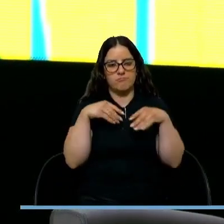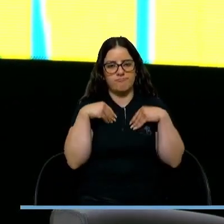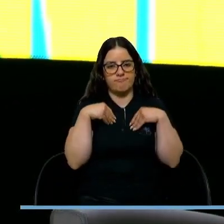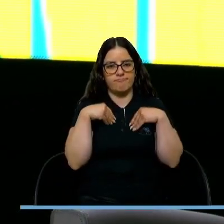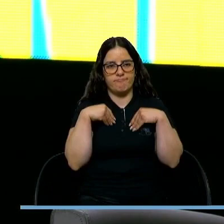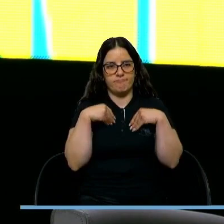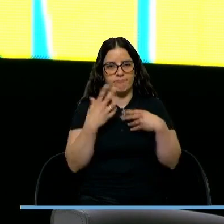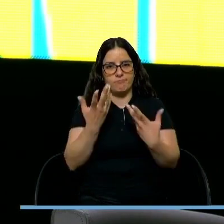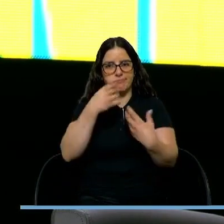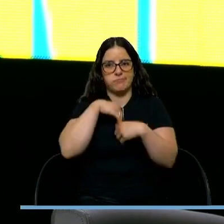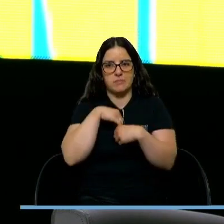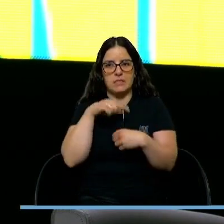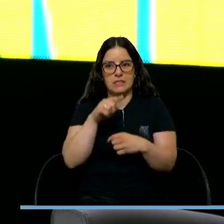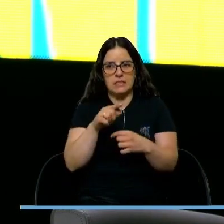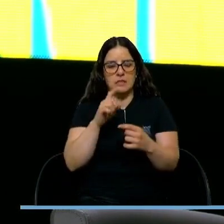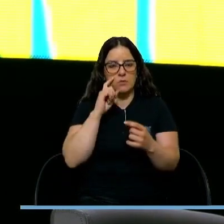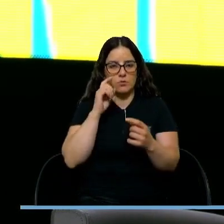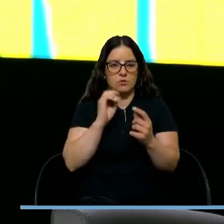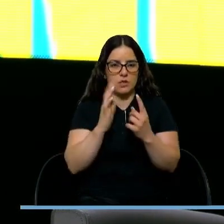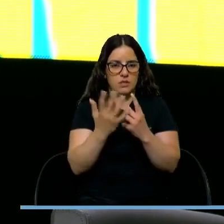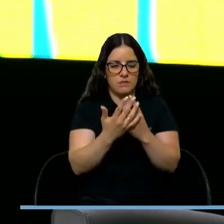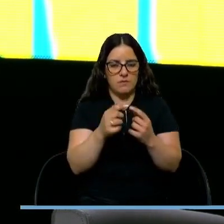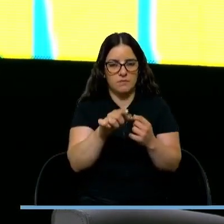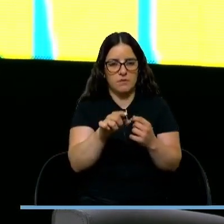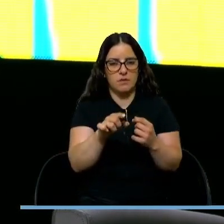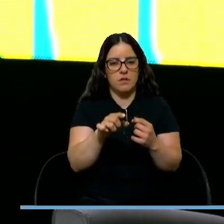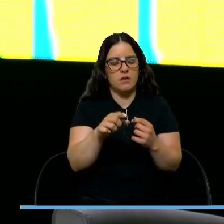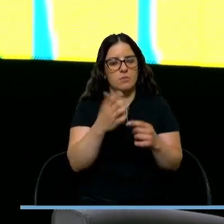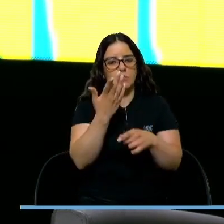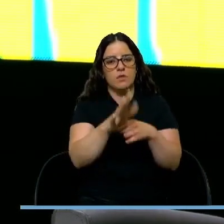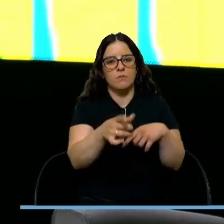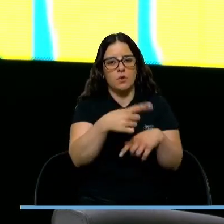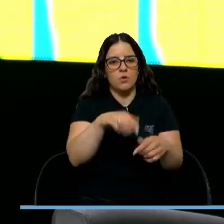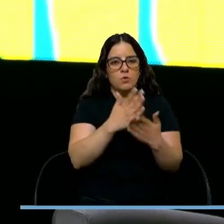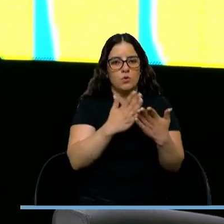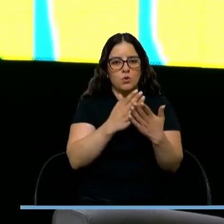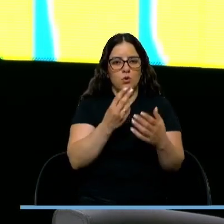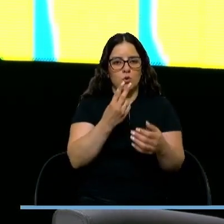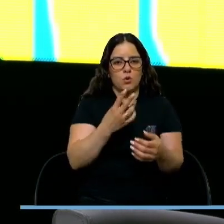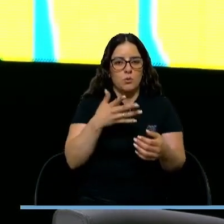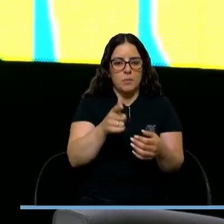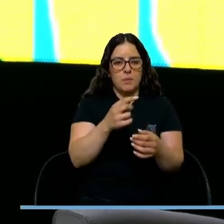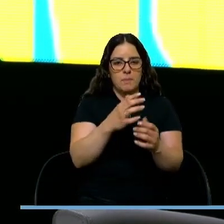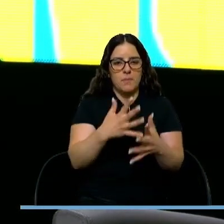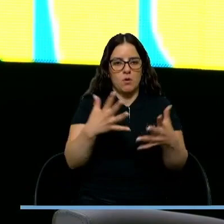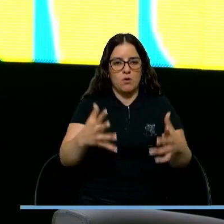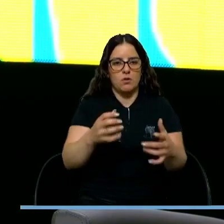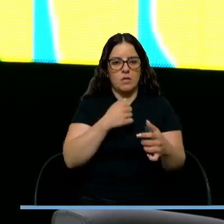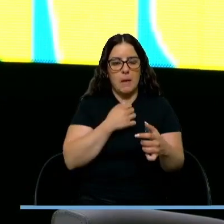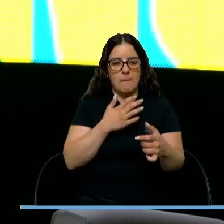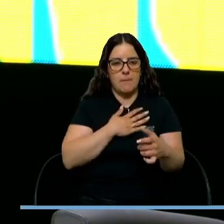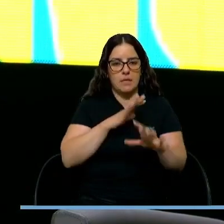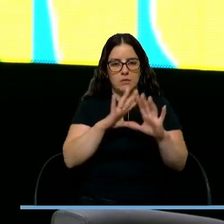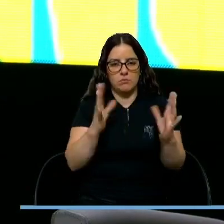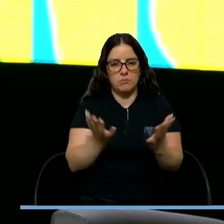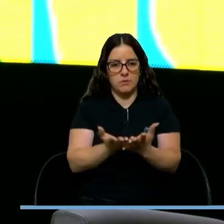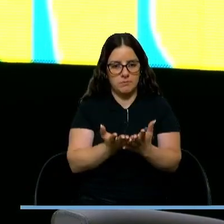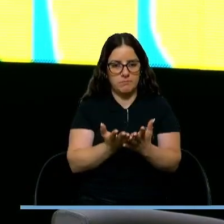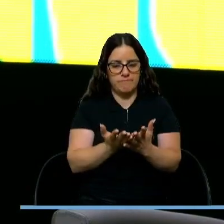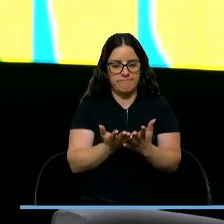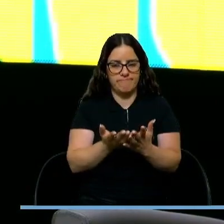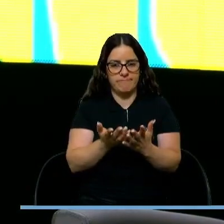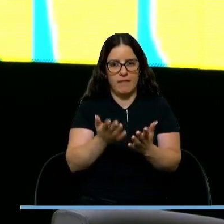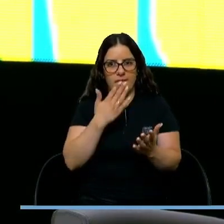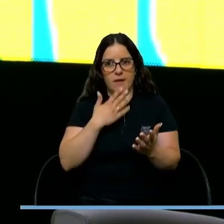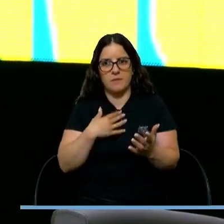companies adopt sustainability, the sustainability angle. We carried out a study in